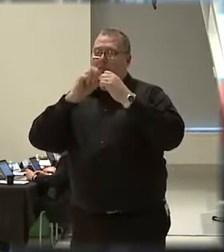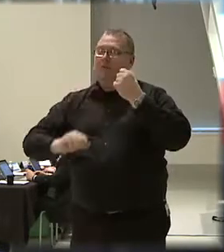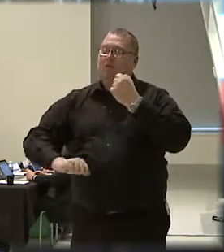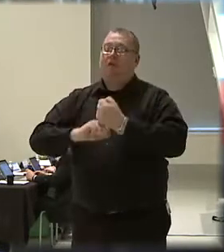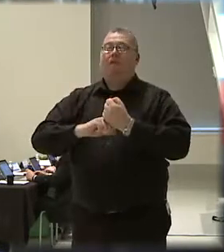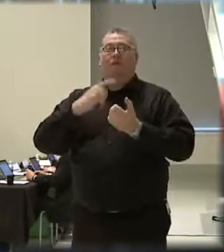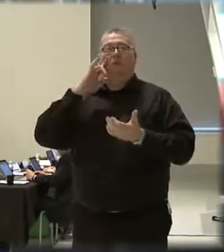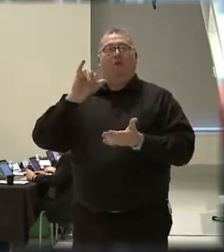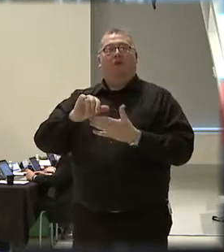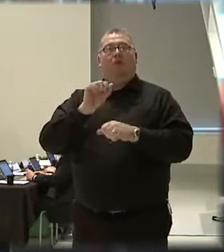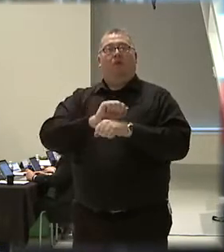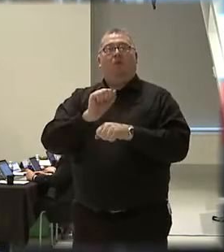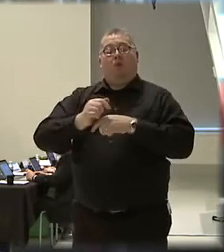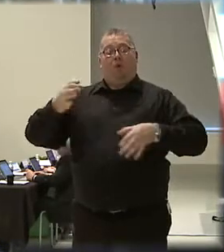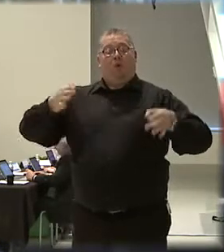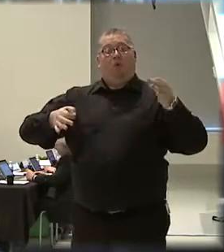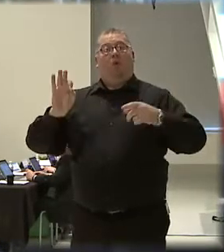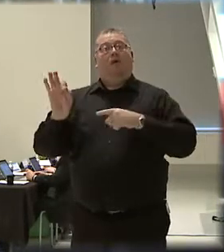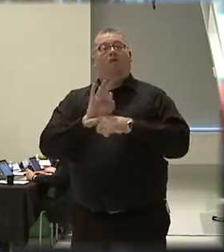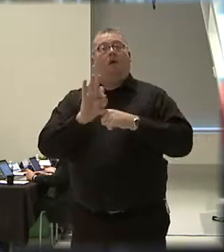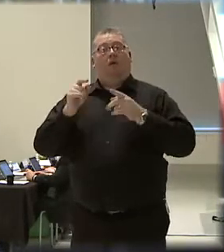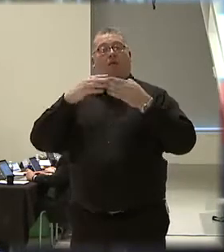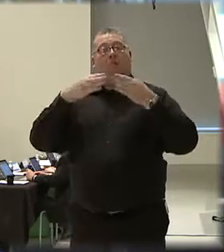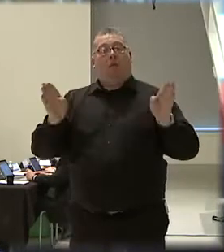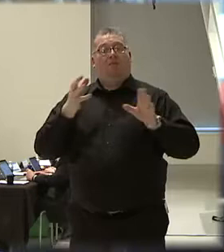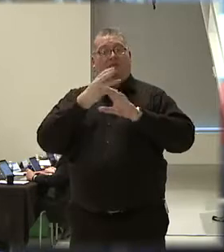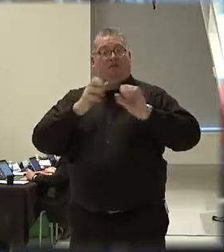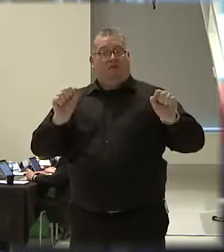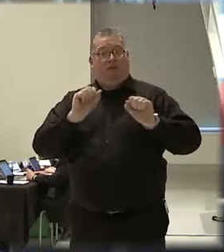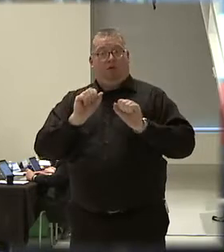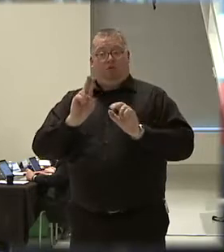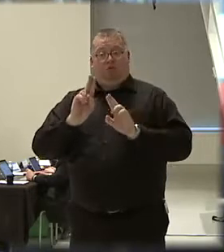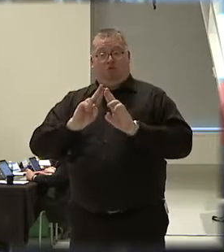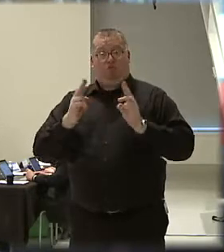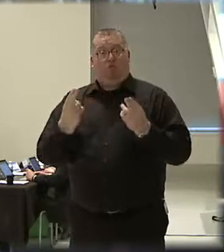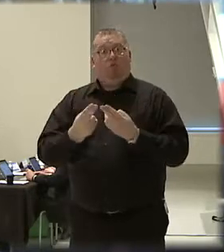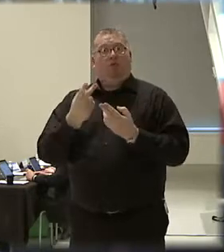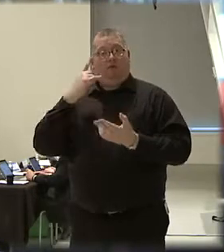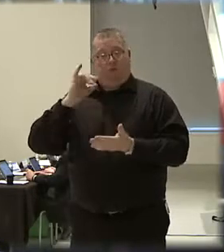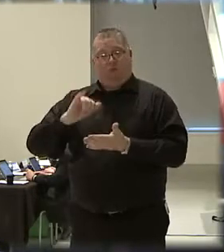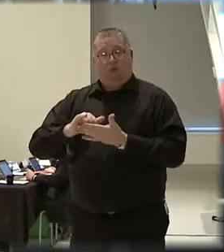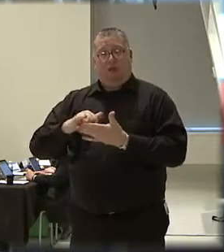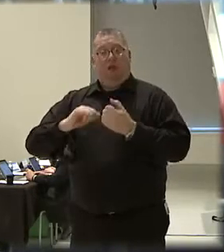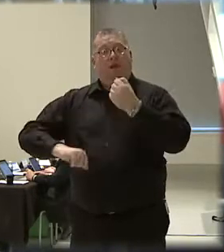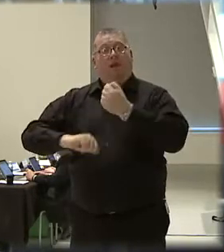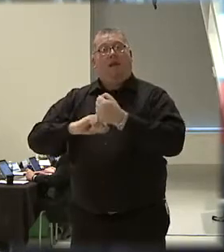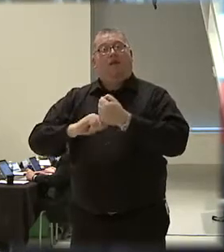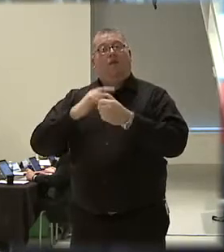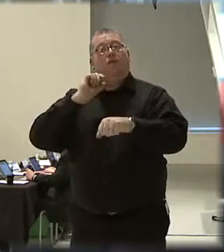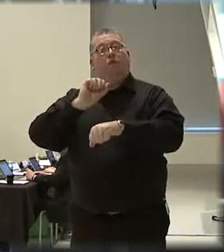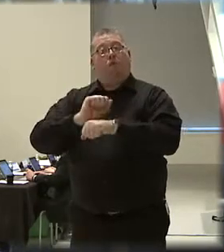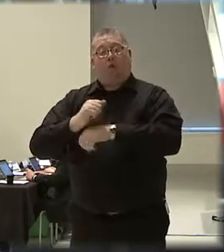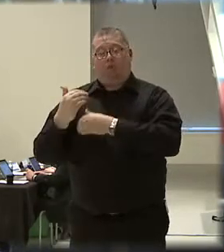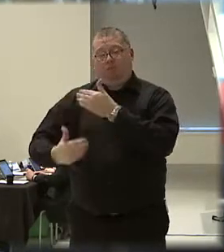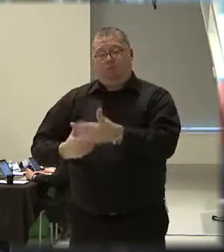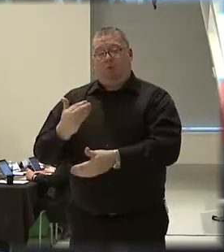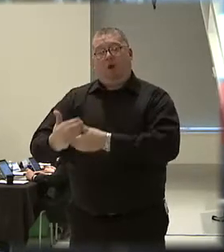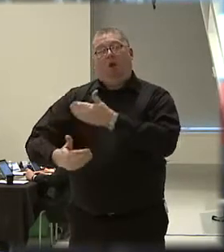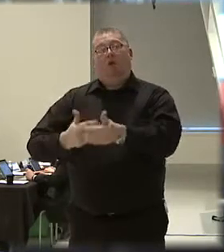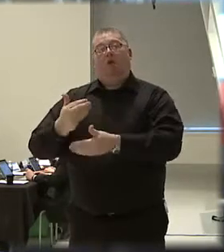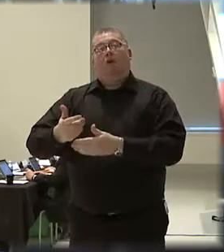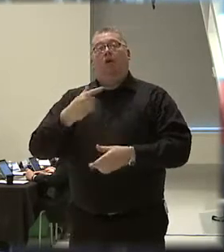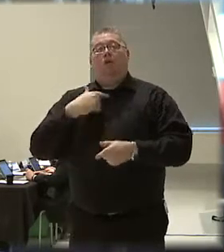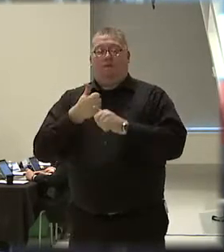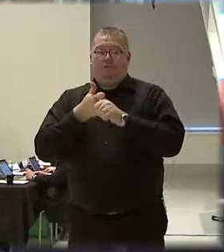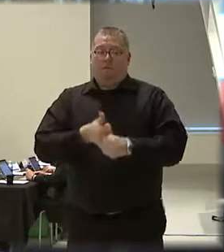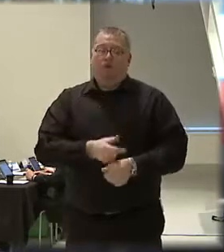officers' rights. The core function of a public safety union is the advocacy for pay, benefits, working conditions, and due process rights, while being true